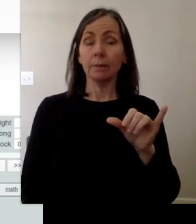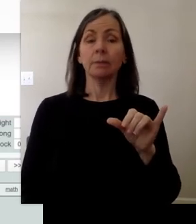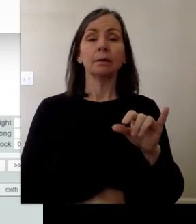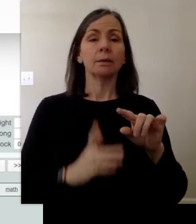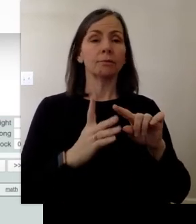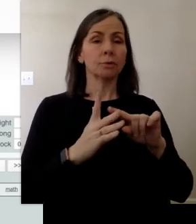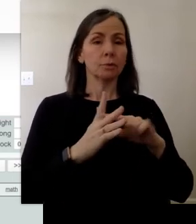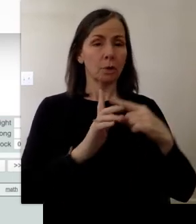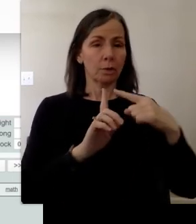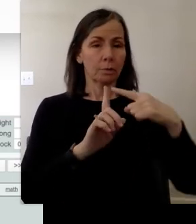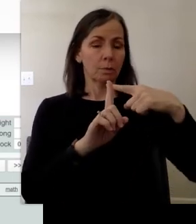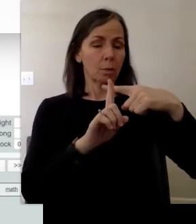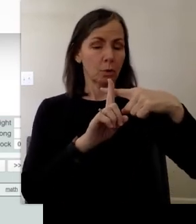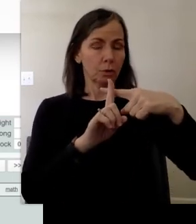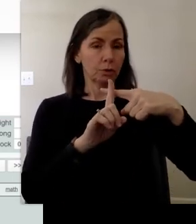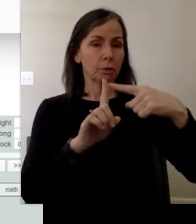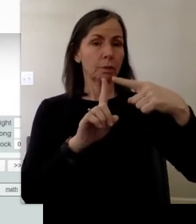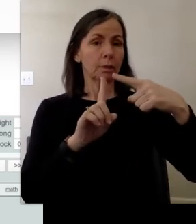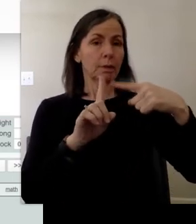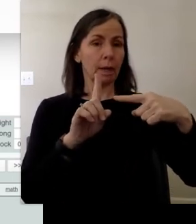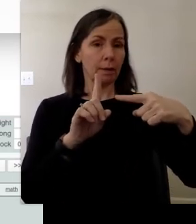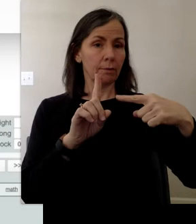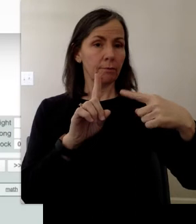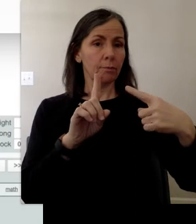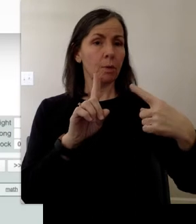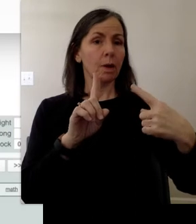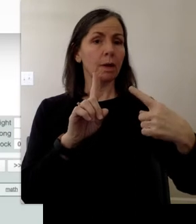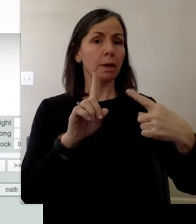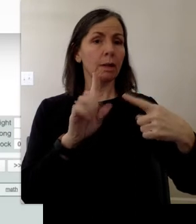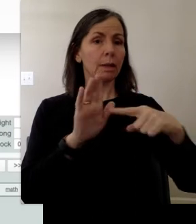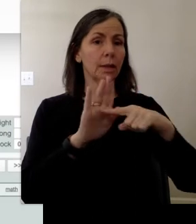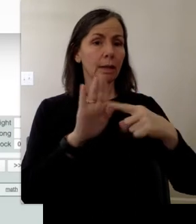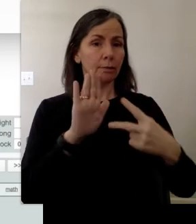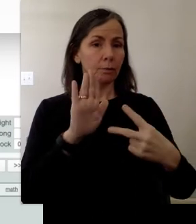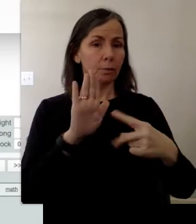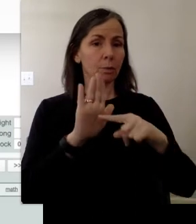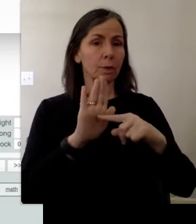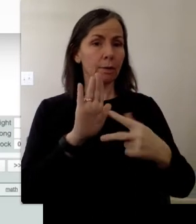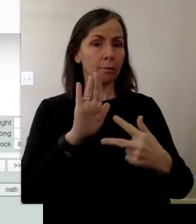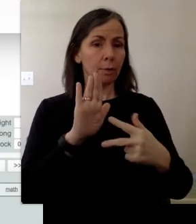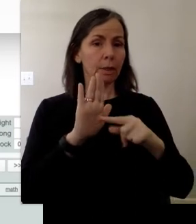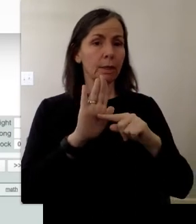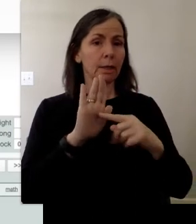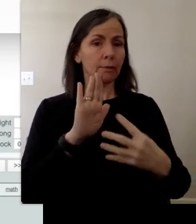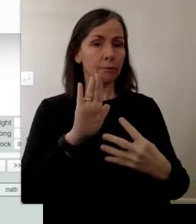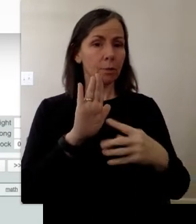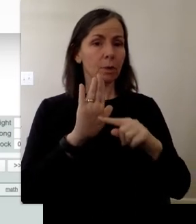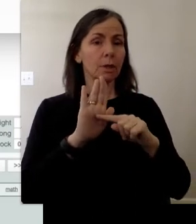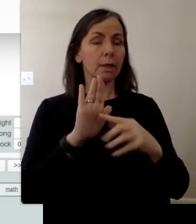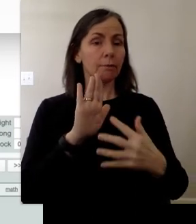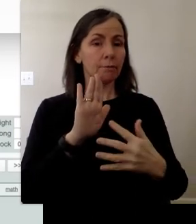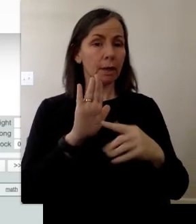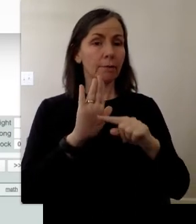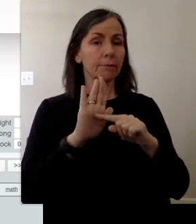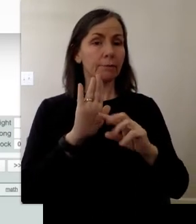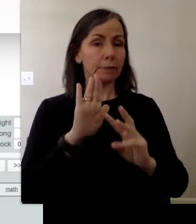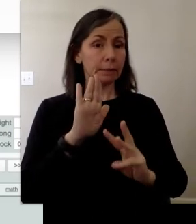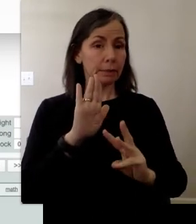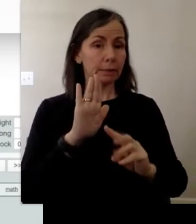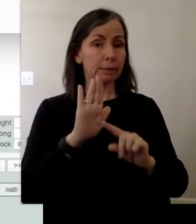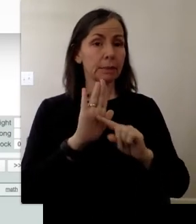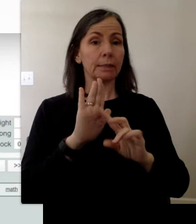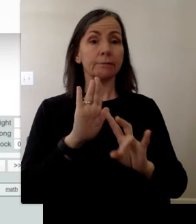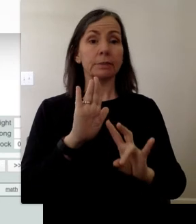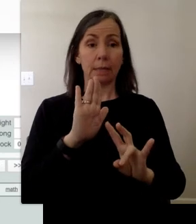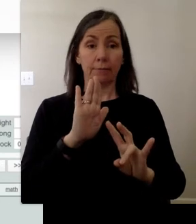you go down -1, -2, -3, -4, -5, -6, and -7. So the